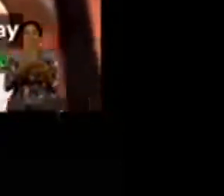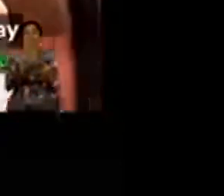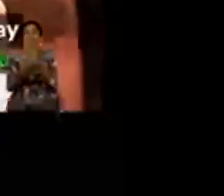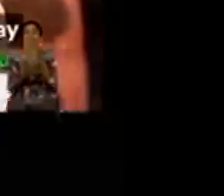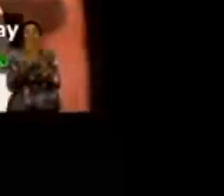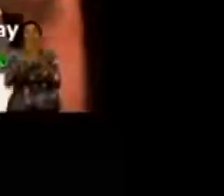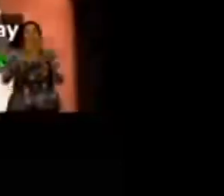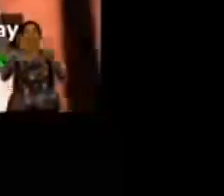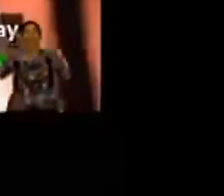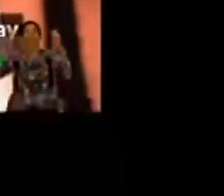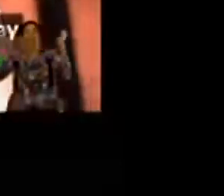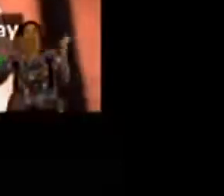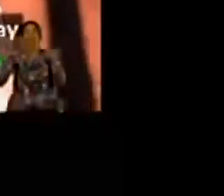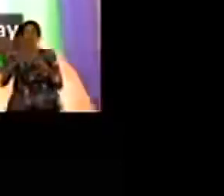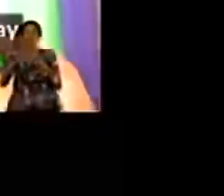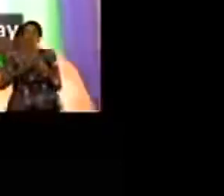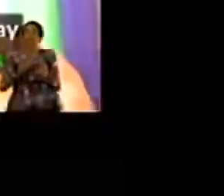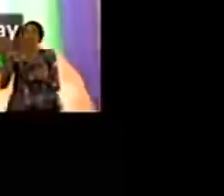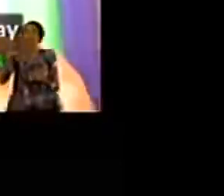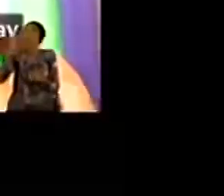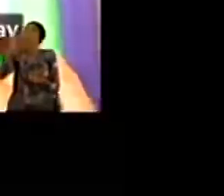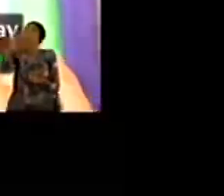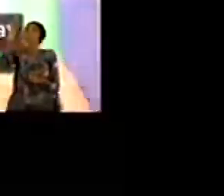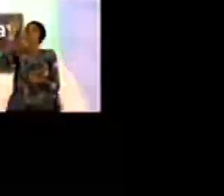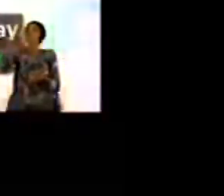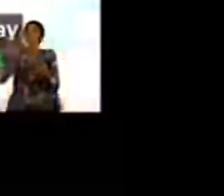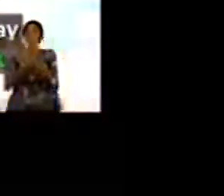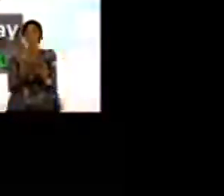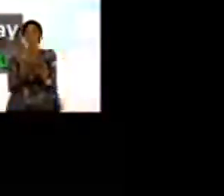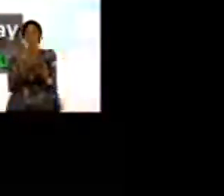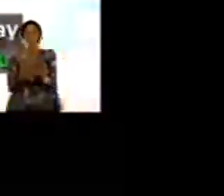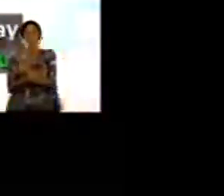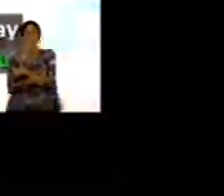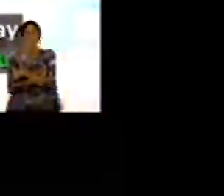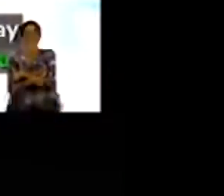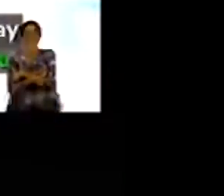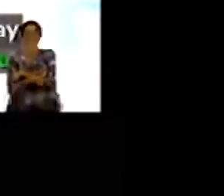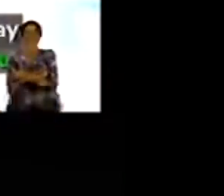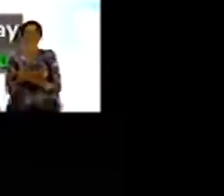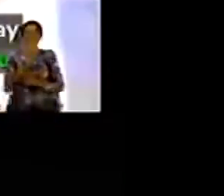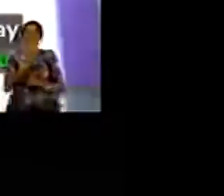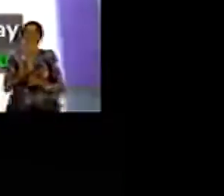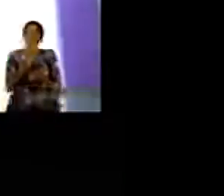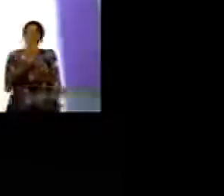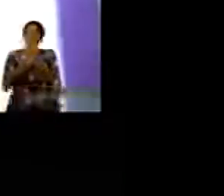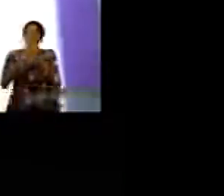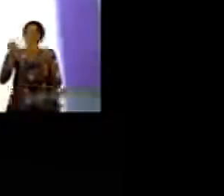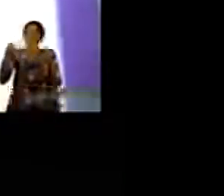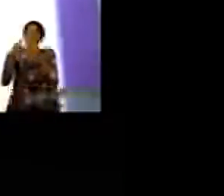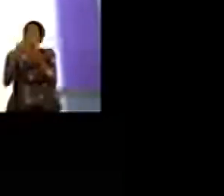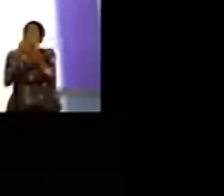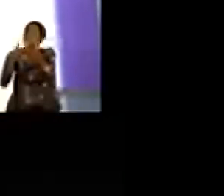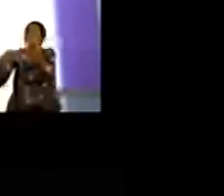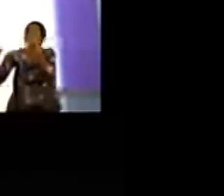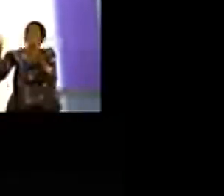see, hallelujah, when I see you on that day, I wanna go